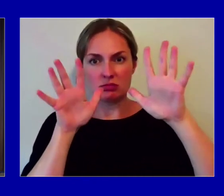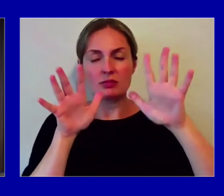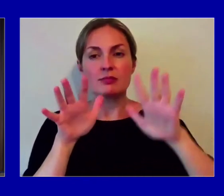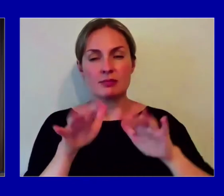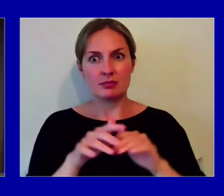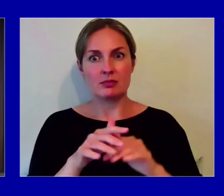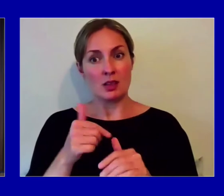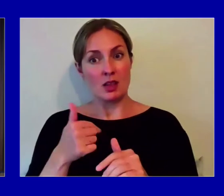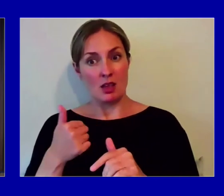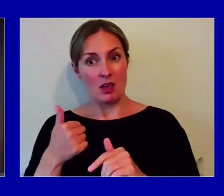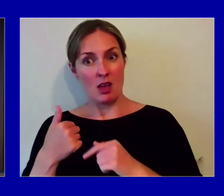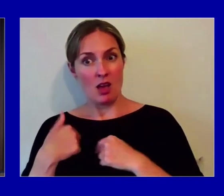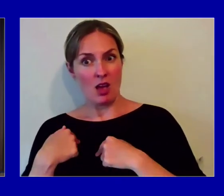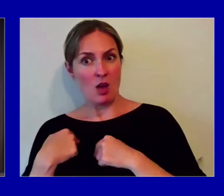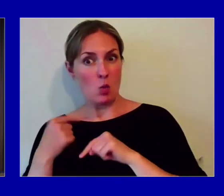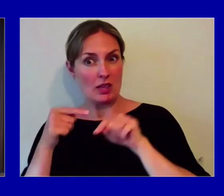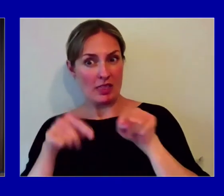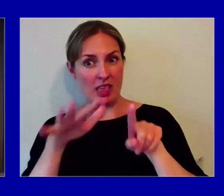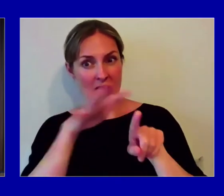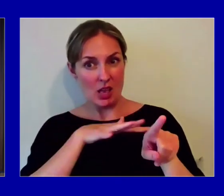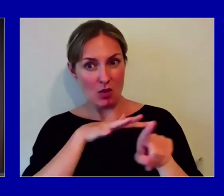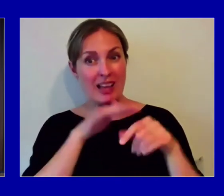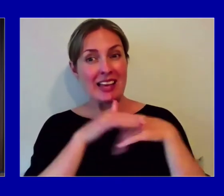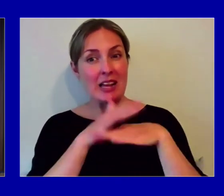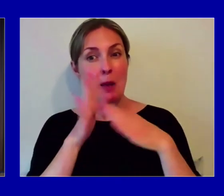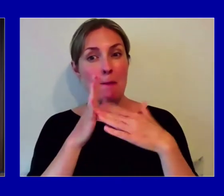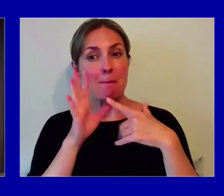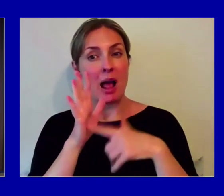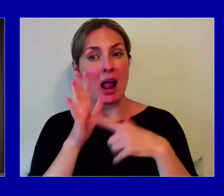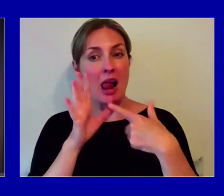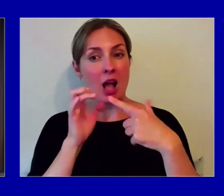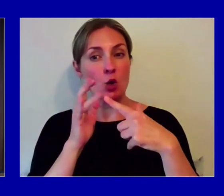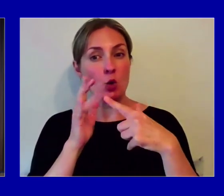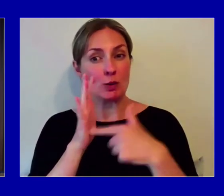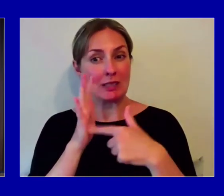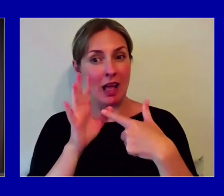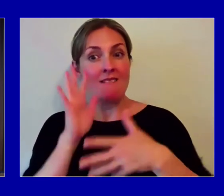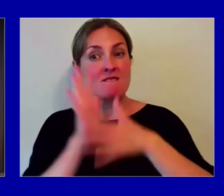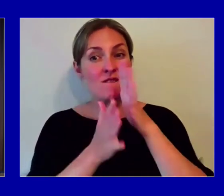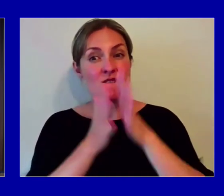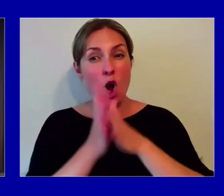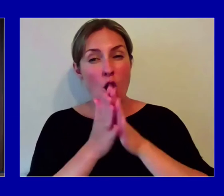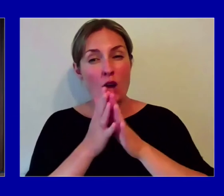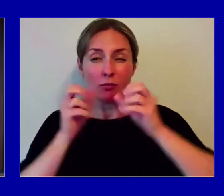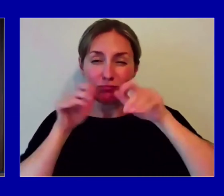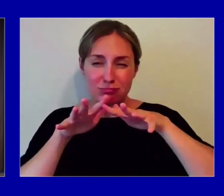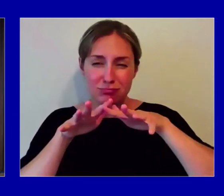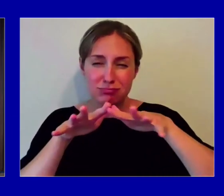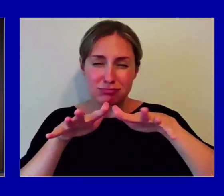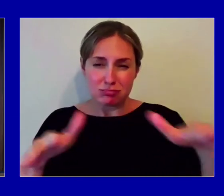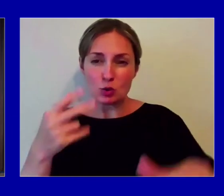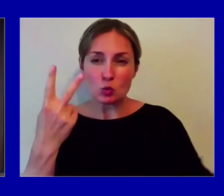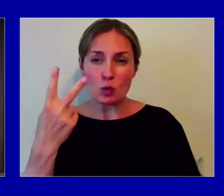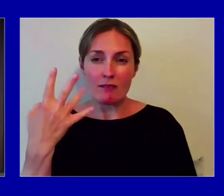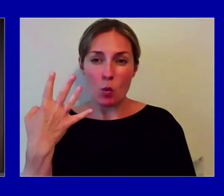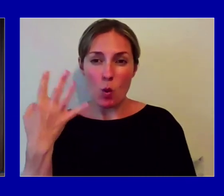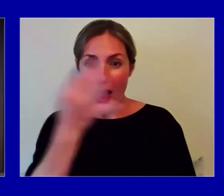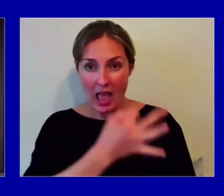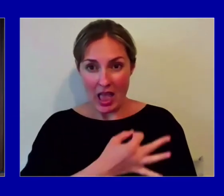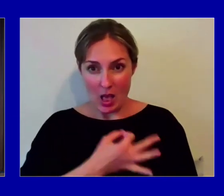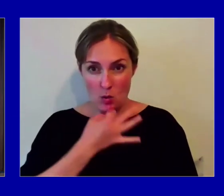The fire at Mallacoota was done and dusted in 24 hours. Um, and on the farm, it lasted for five, six weeks